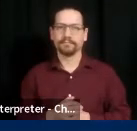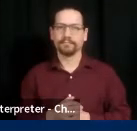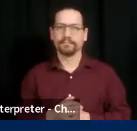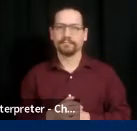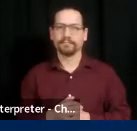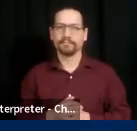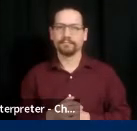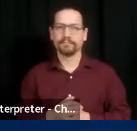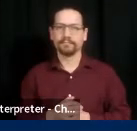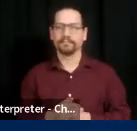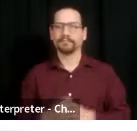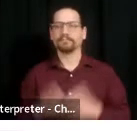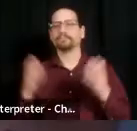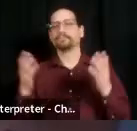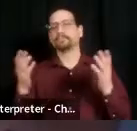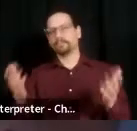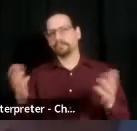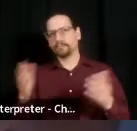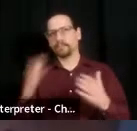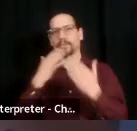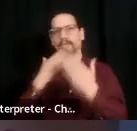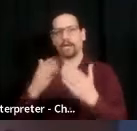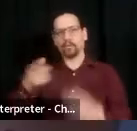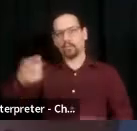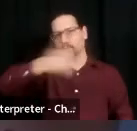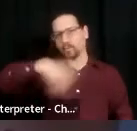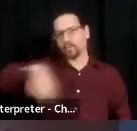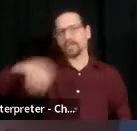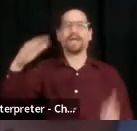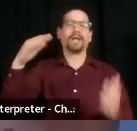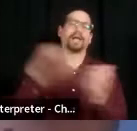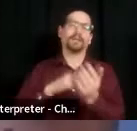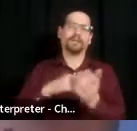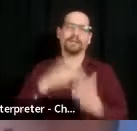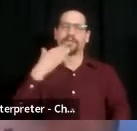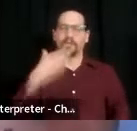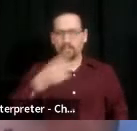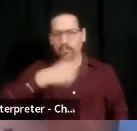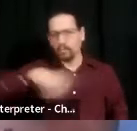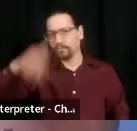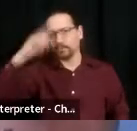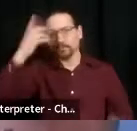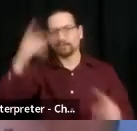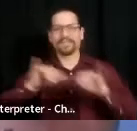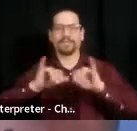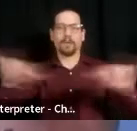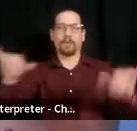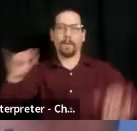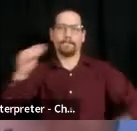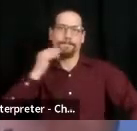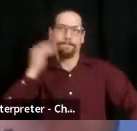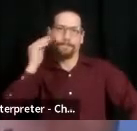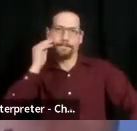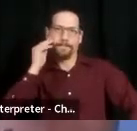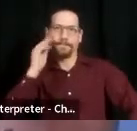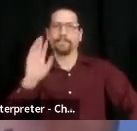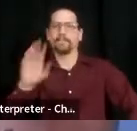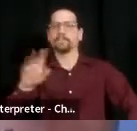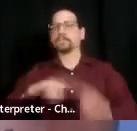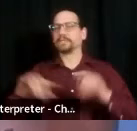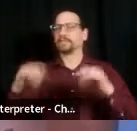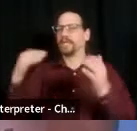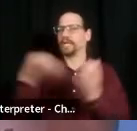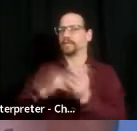Staying inside today, and we're going to continue monitoring the storm as it concludes here in Rhode Island. Keep